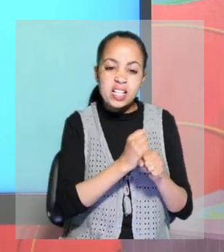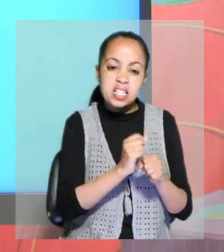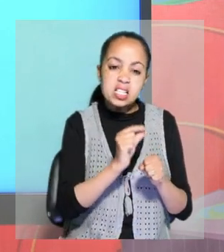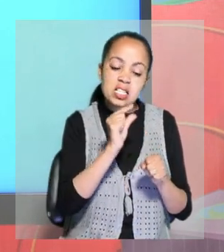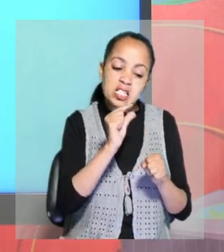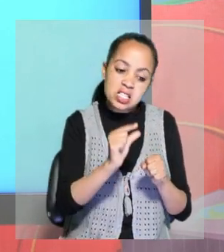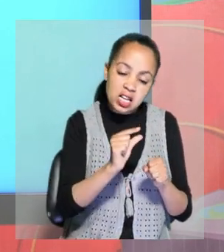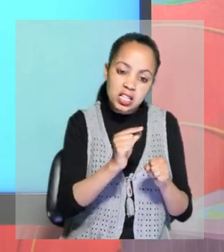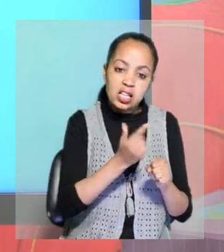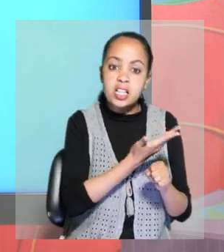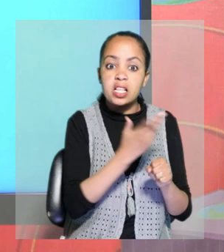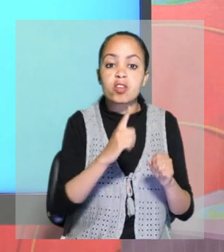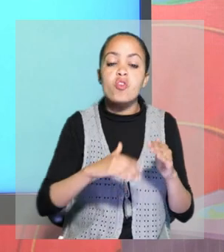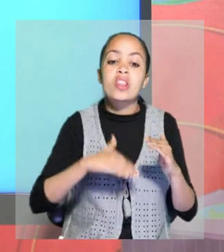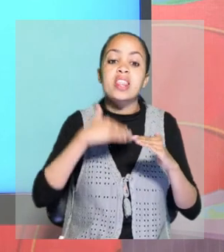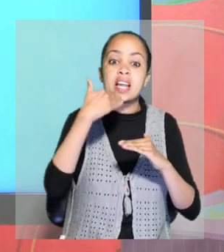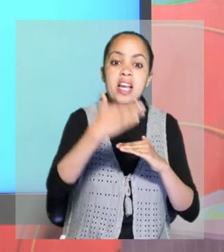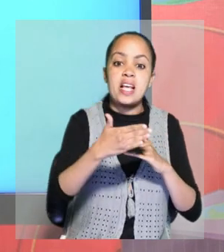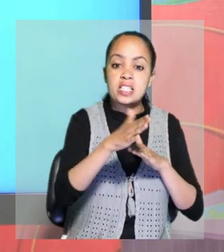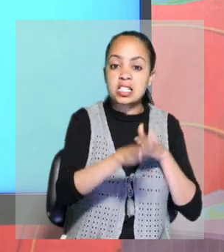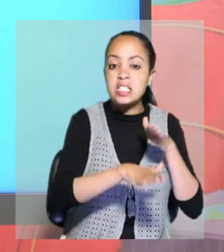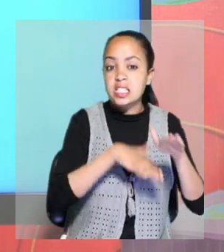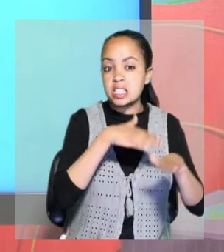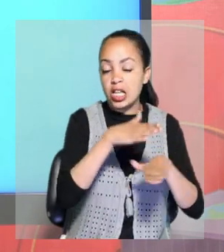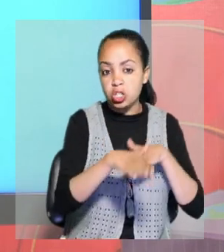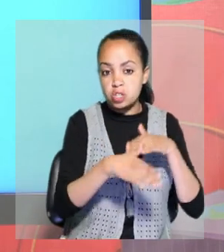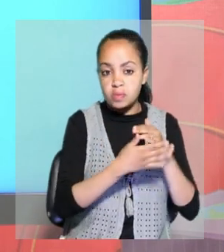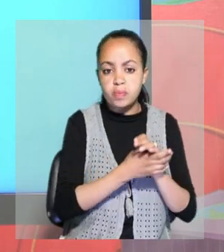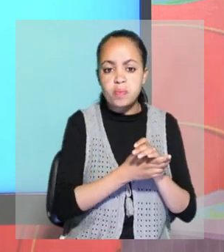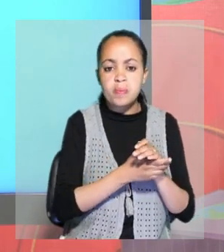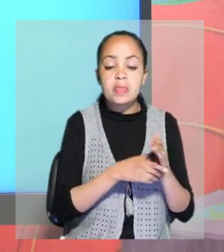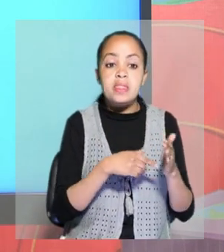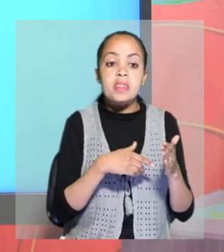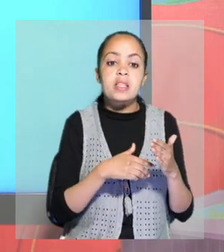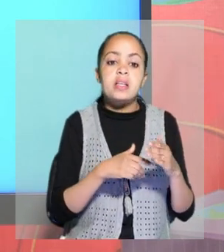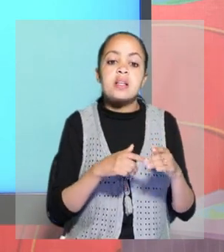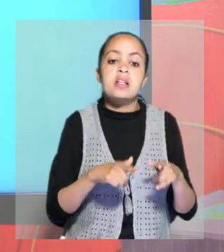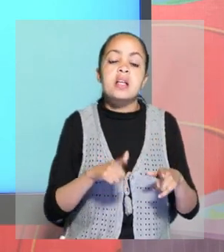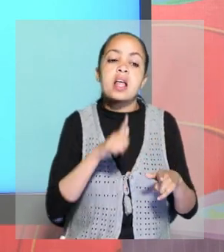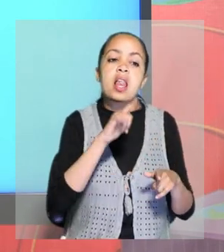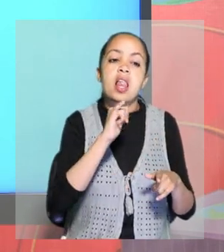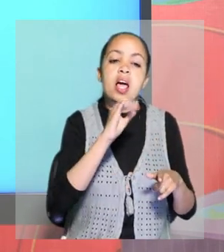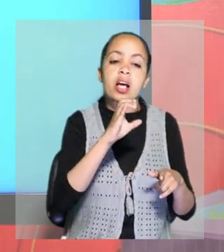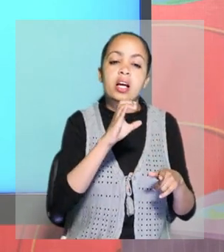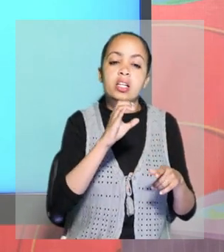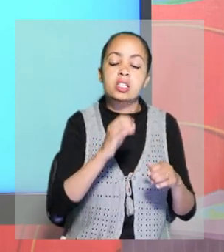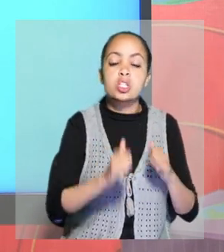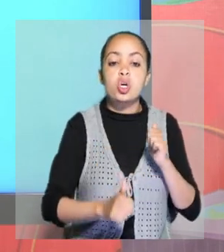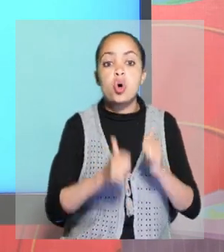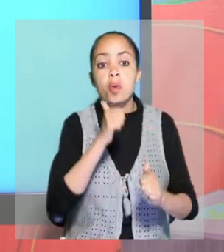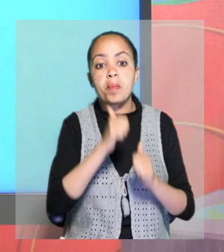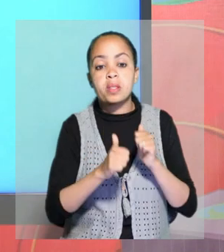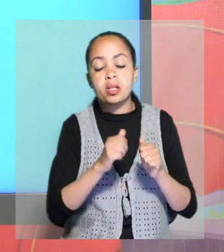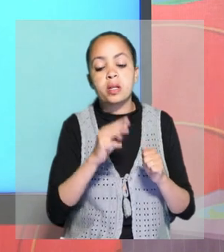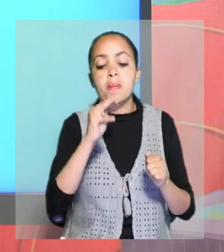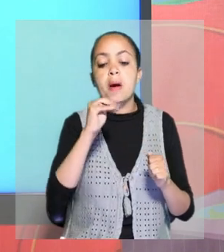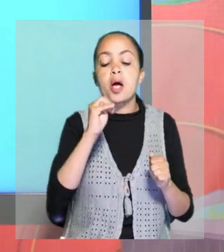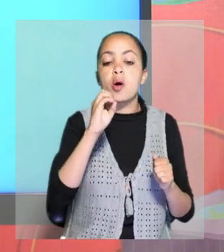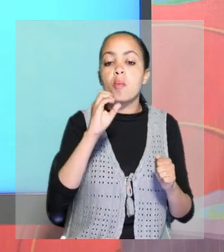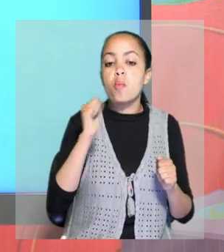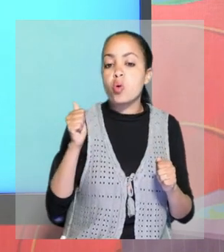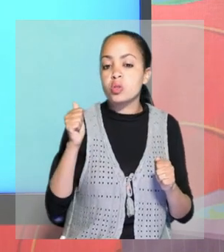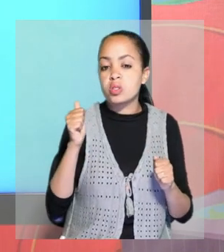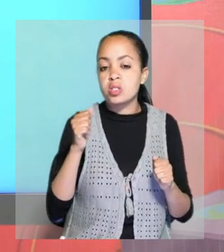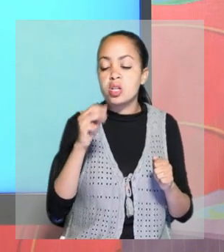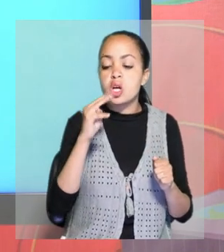favorability for next stage, following third stage. Then lichens become outcompeted by moss,